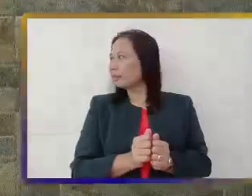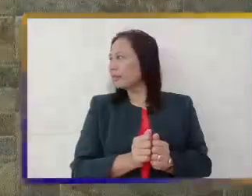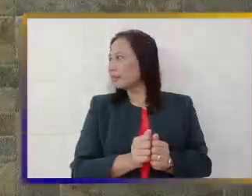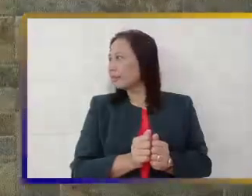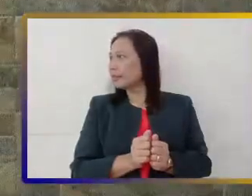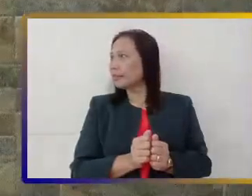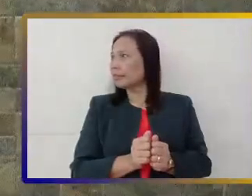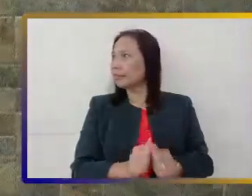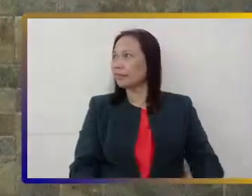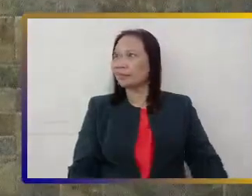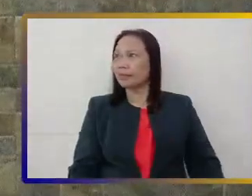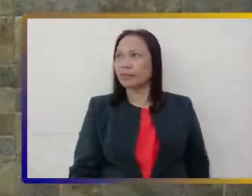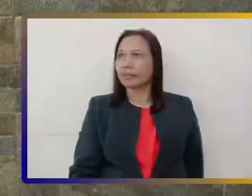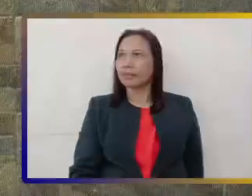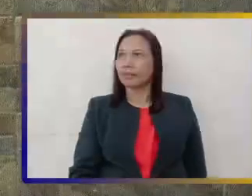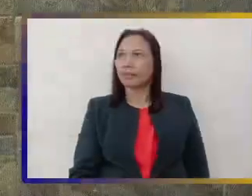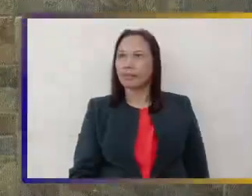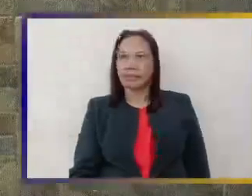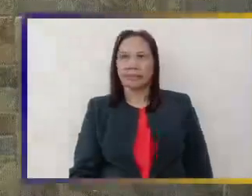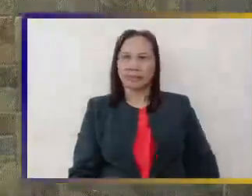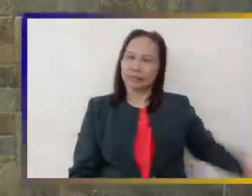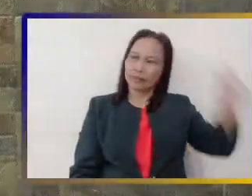amens am